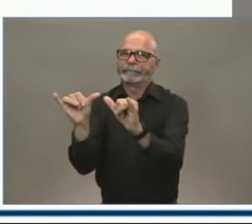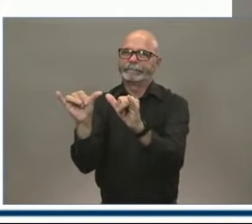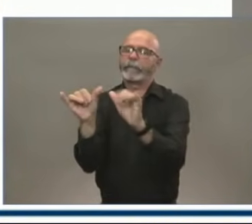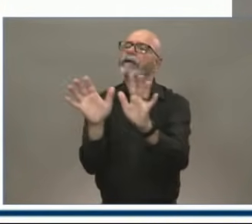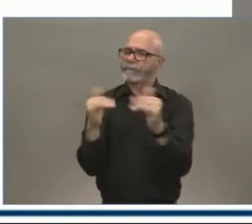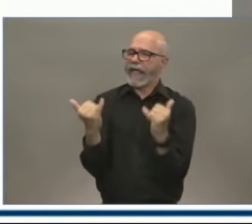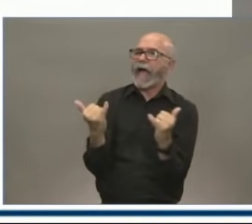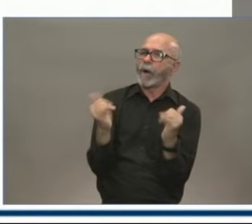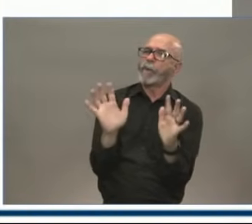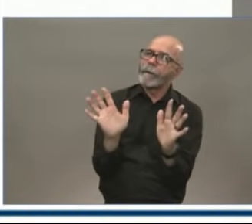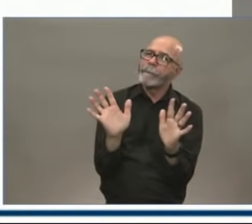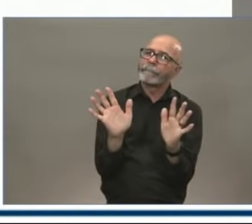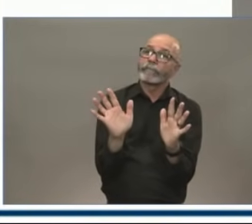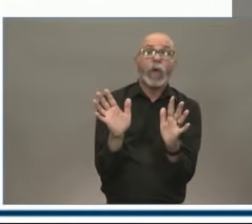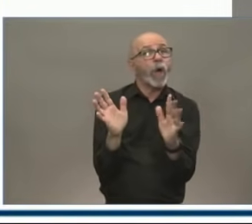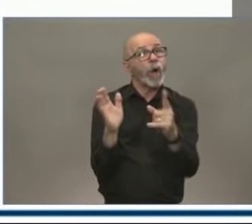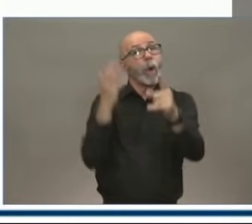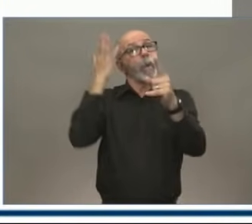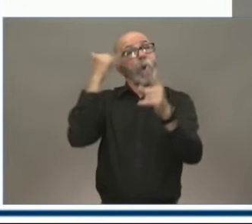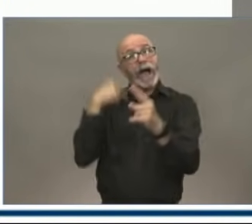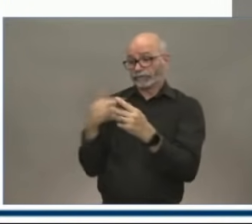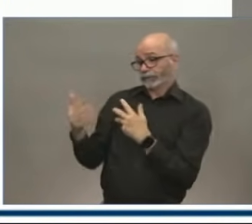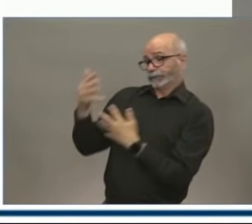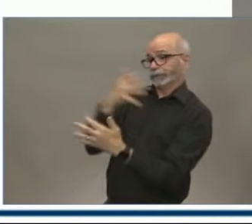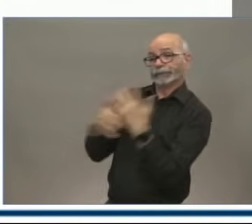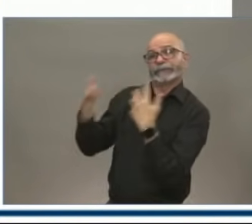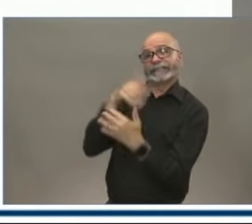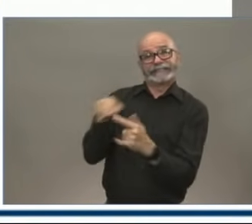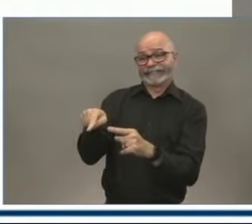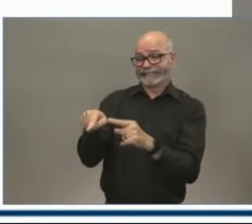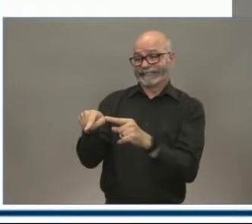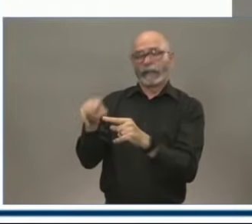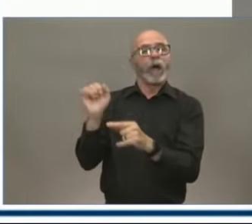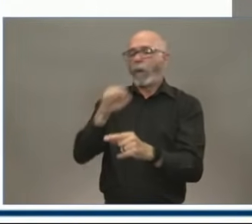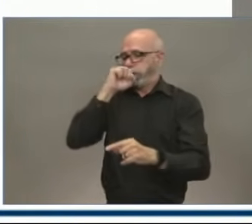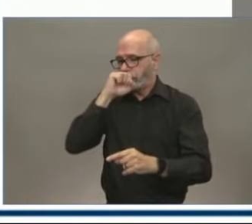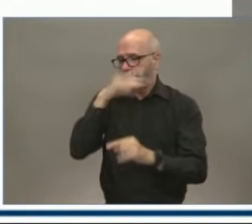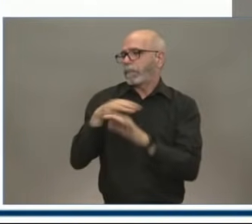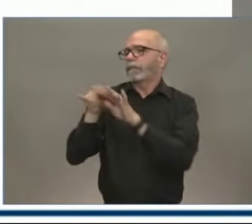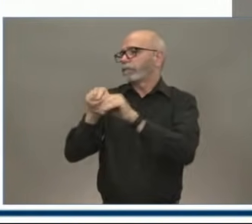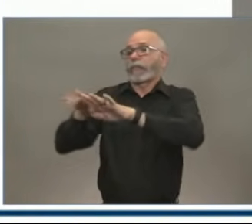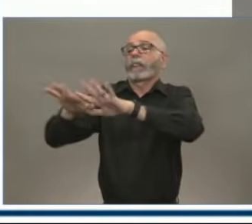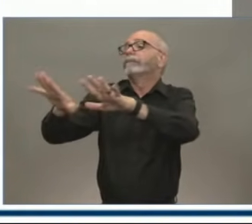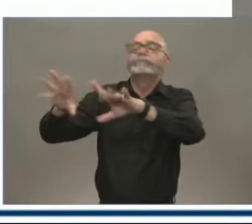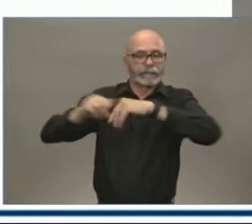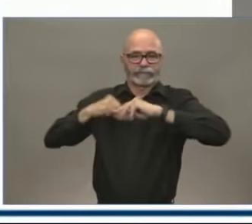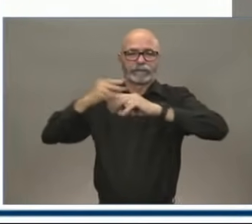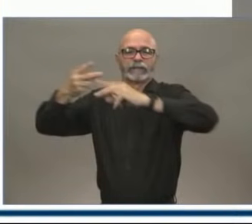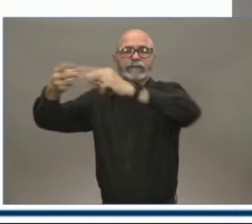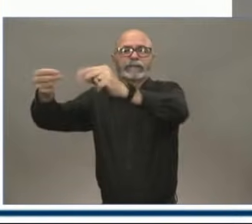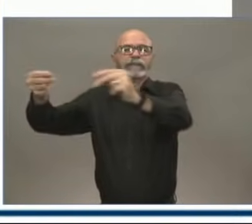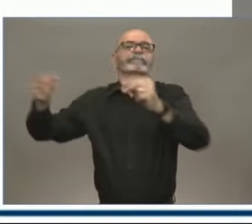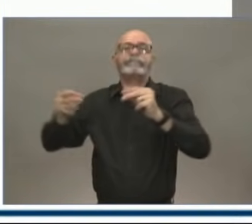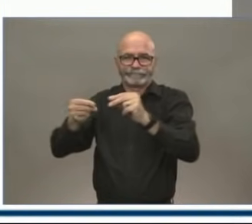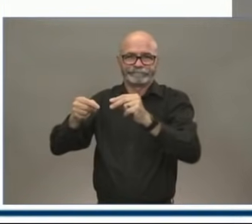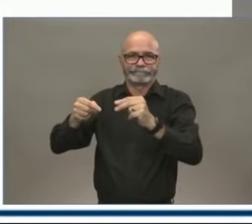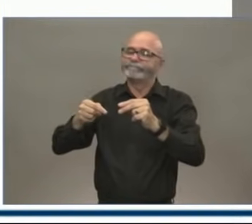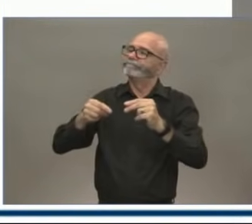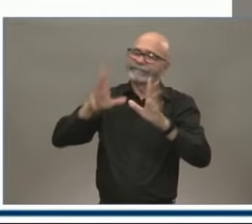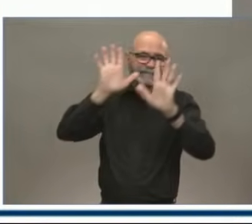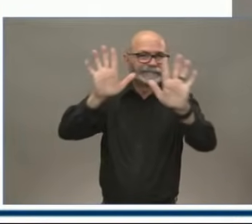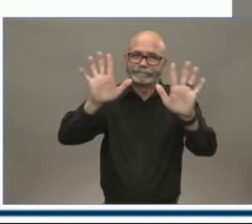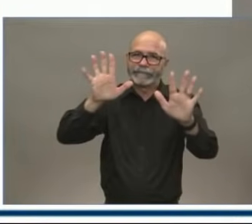that social interaction, the social nature of the transmission of this virus, that we need everybody to continue to respect gathering